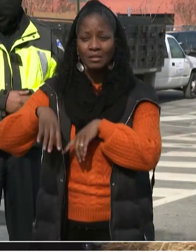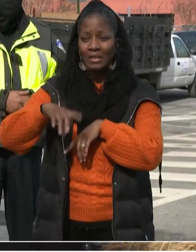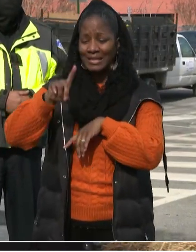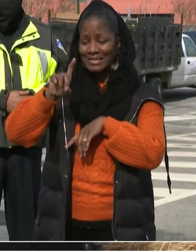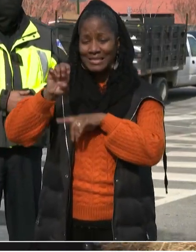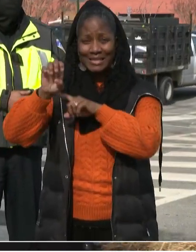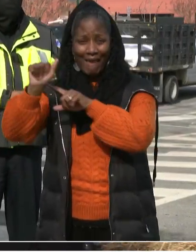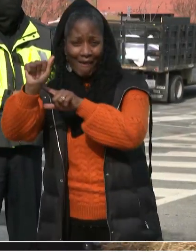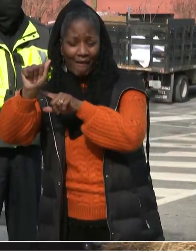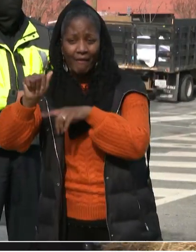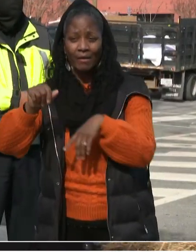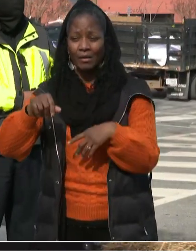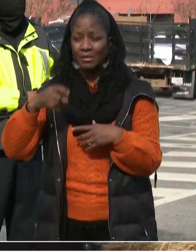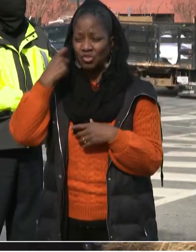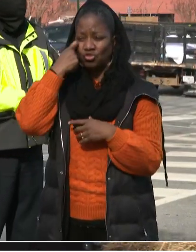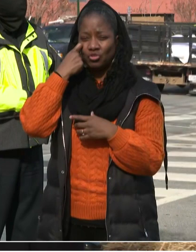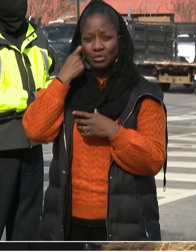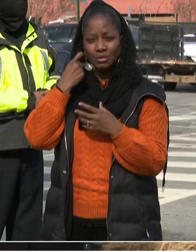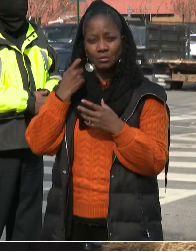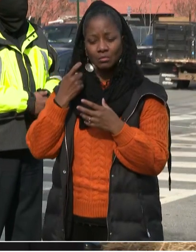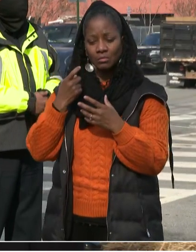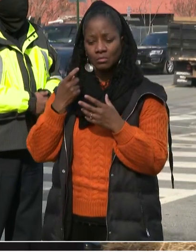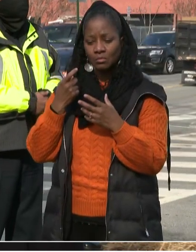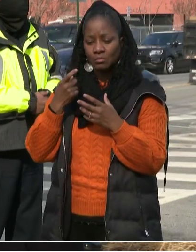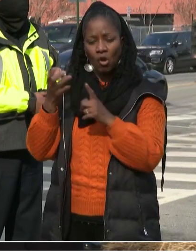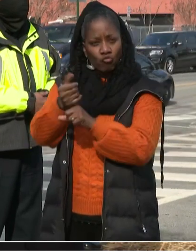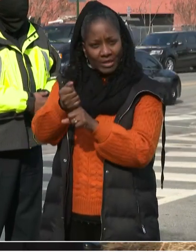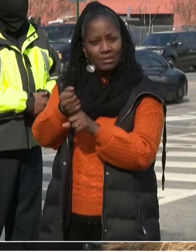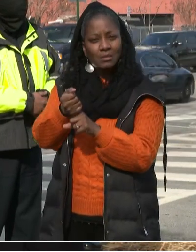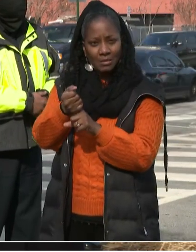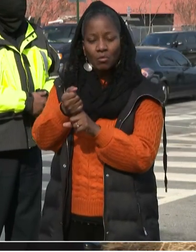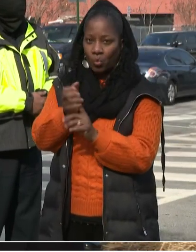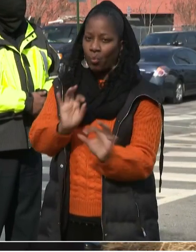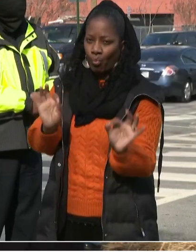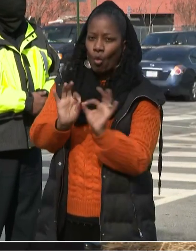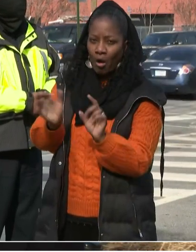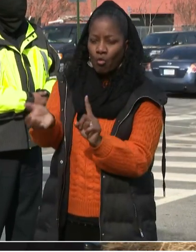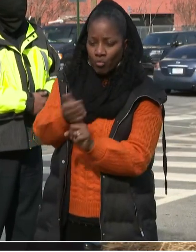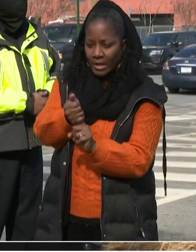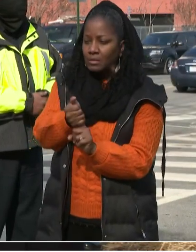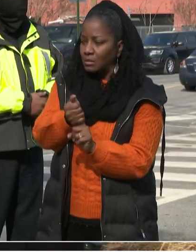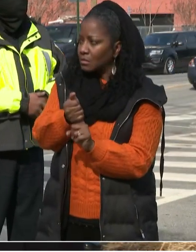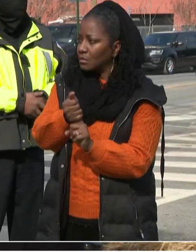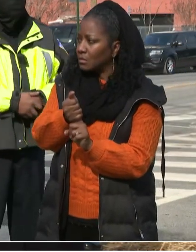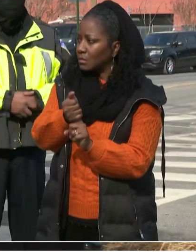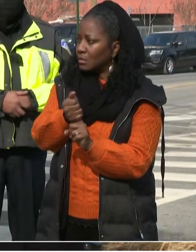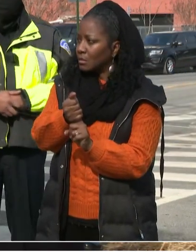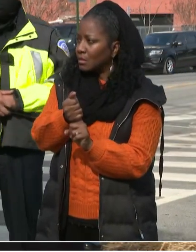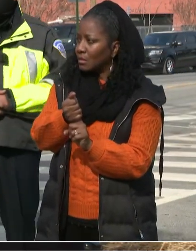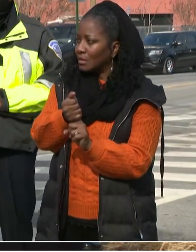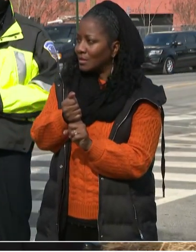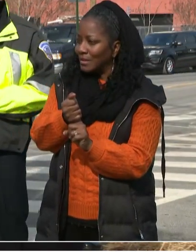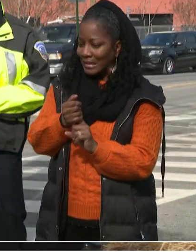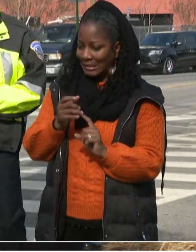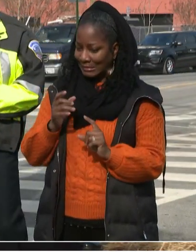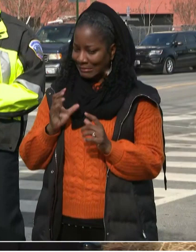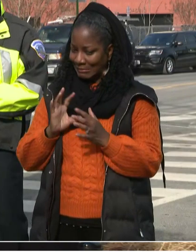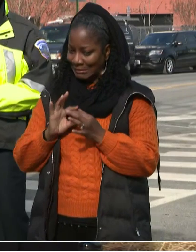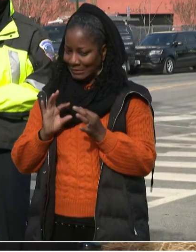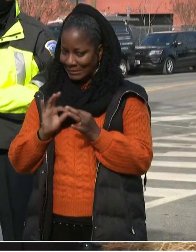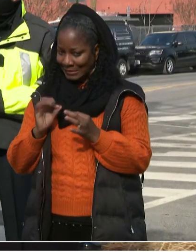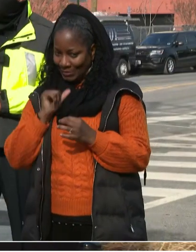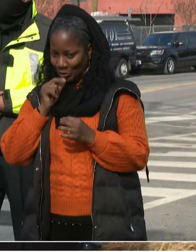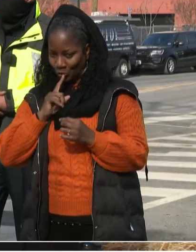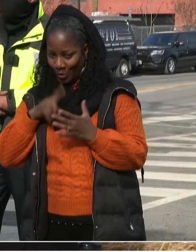DEA. They made a recent very important arrest involving, I don't know even what you call